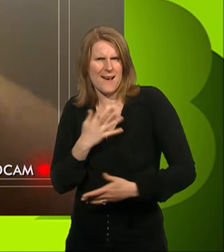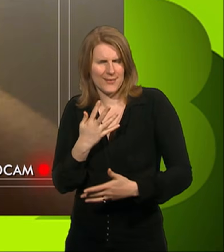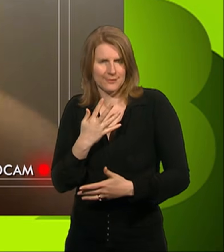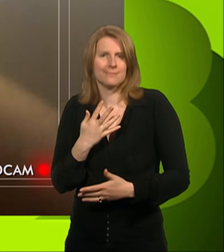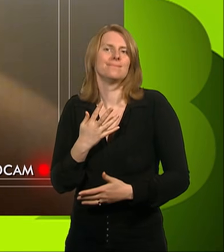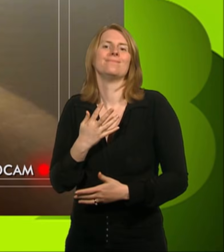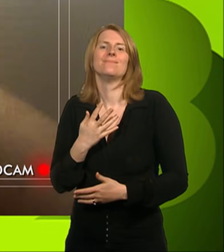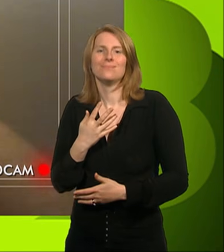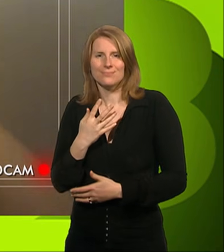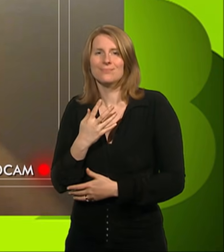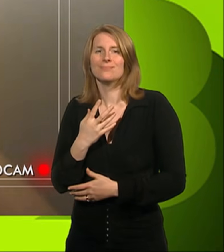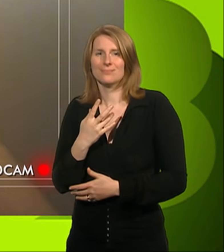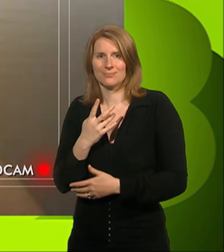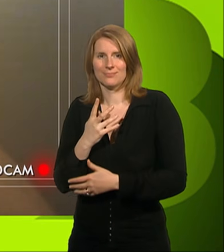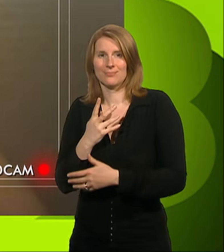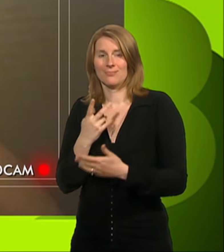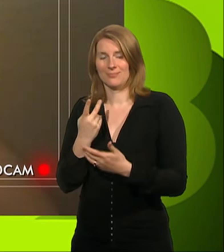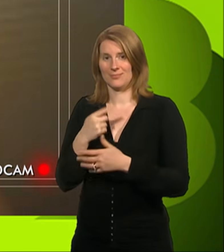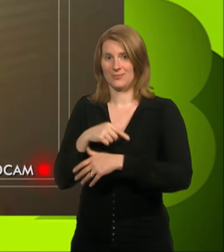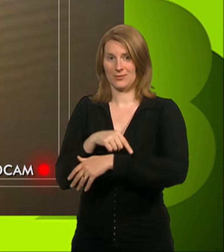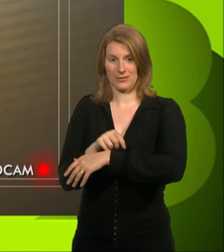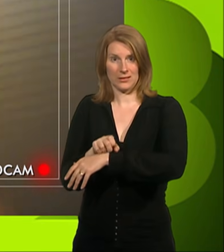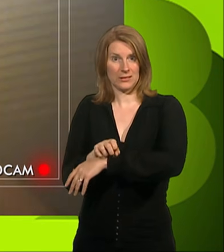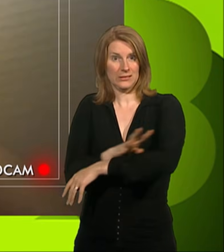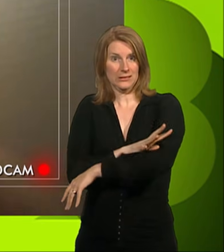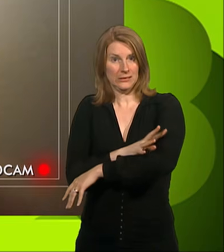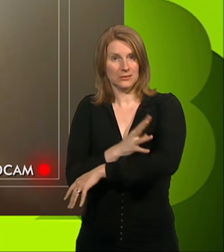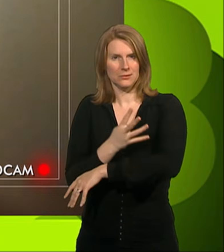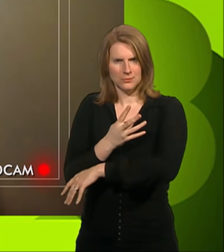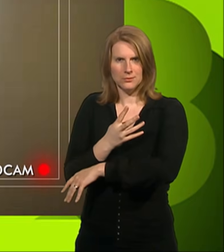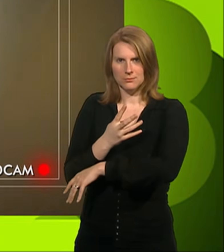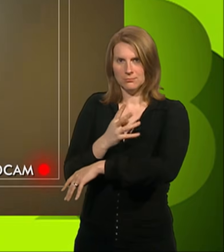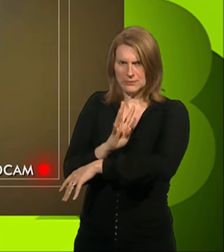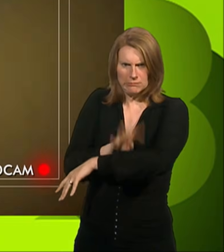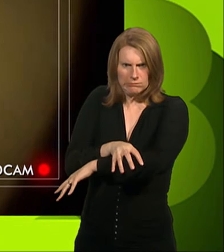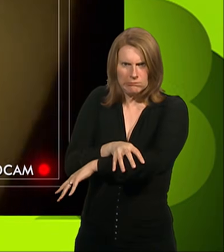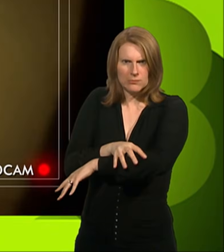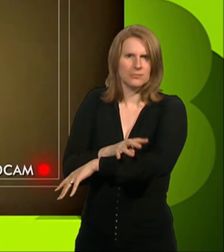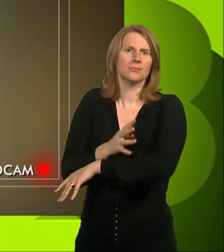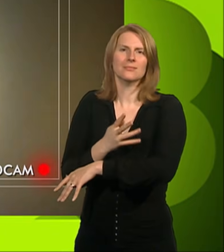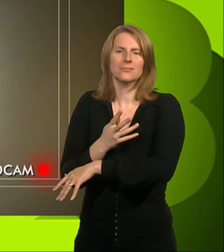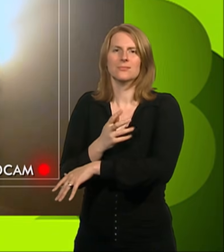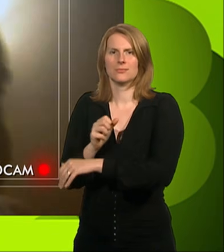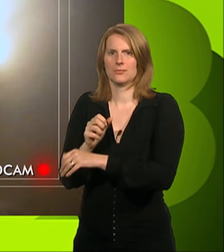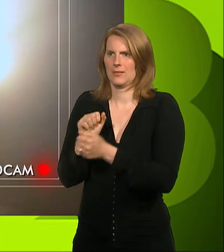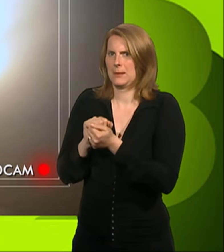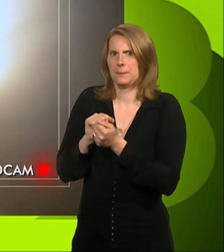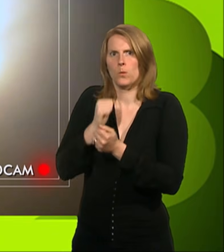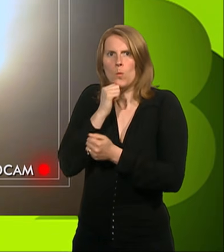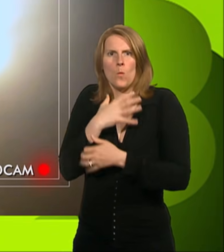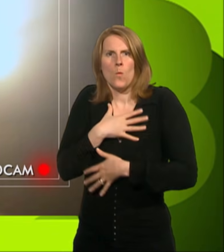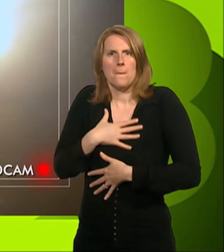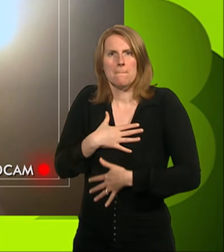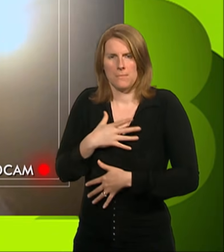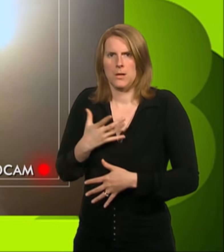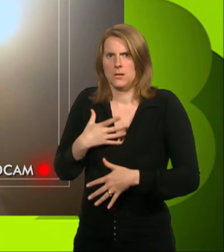the reason that's happening is that my body is trying to trap a layer of air very close to my skin.